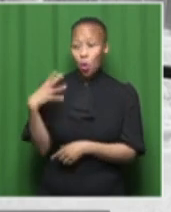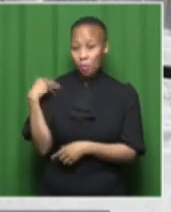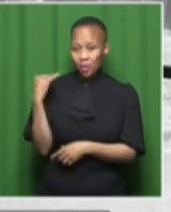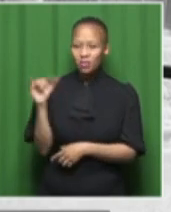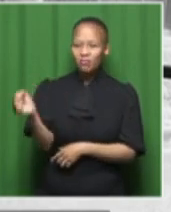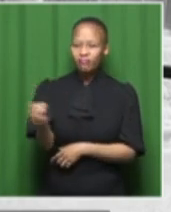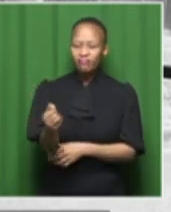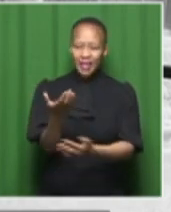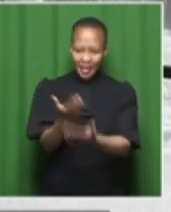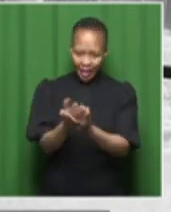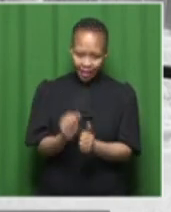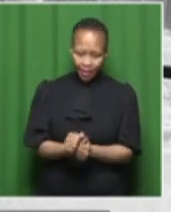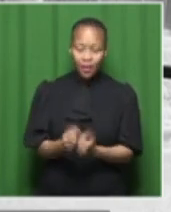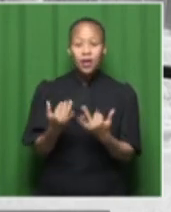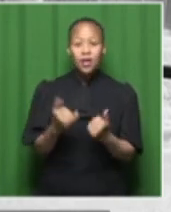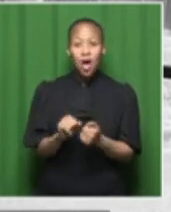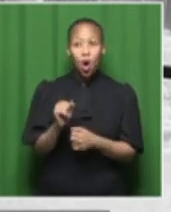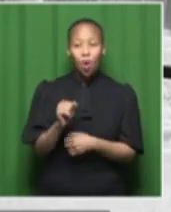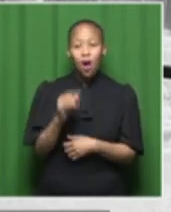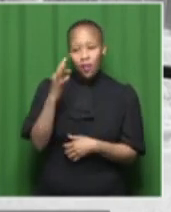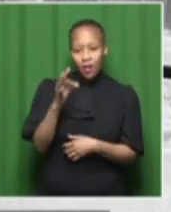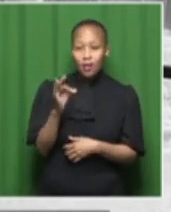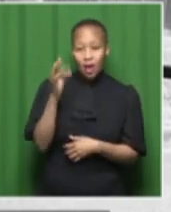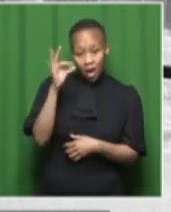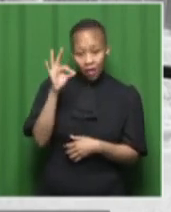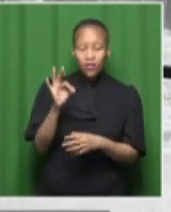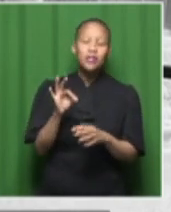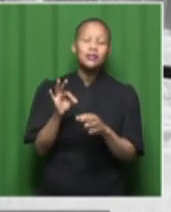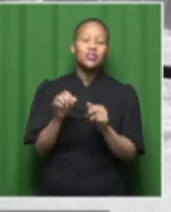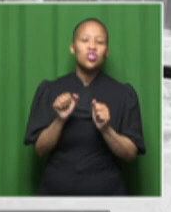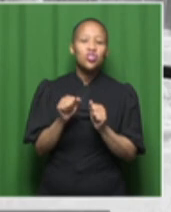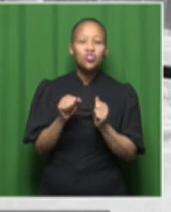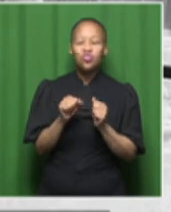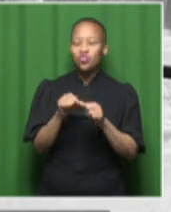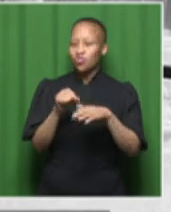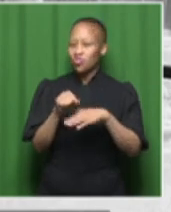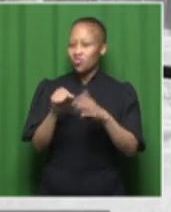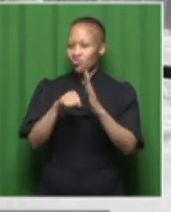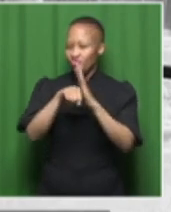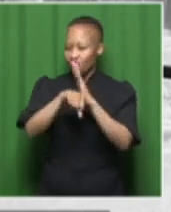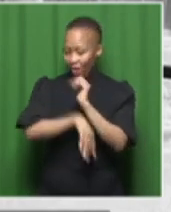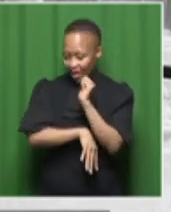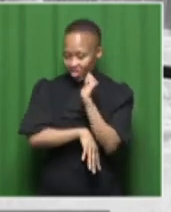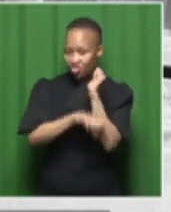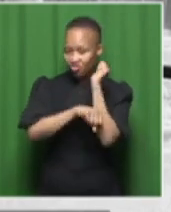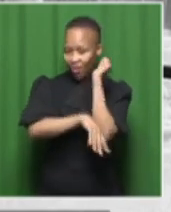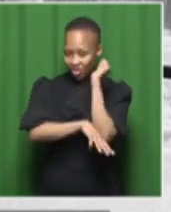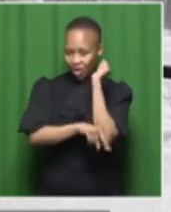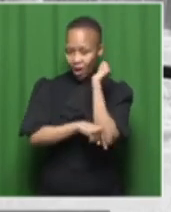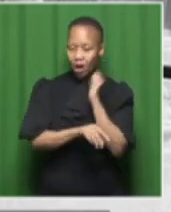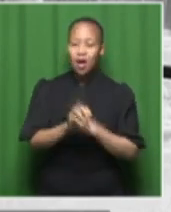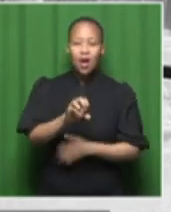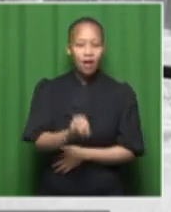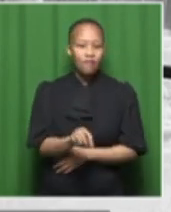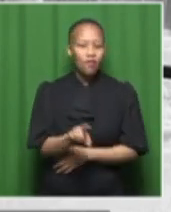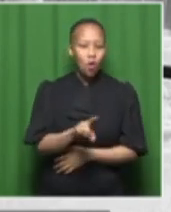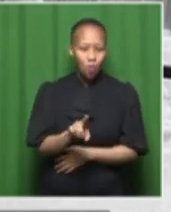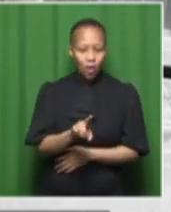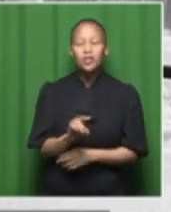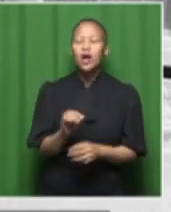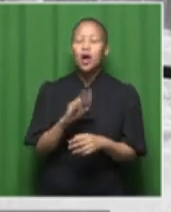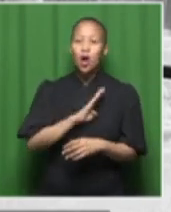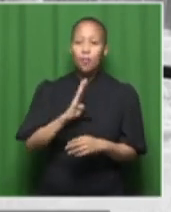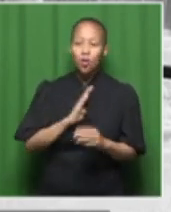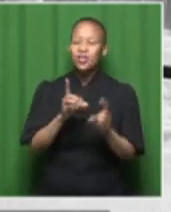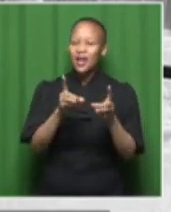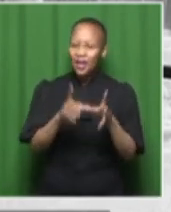So in generally in a governance structure, you have shareholders who appoint a board of directors. That board of directors has a legal duty